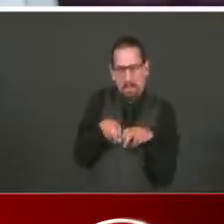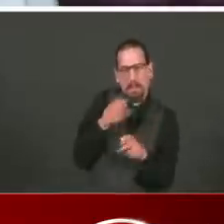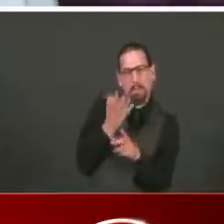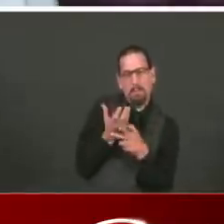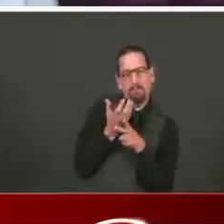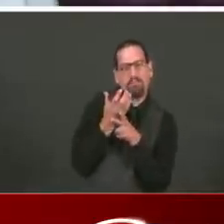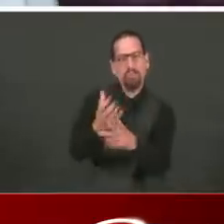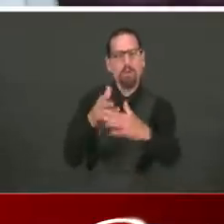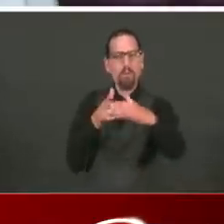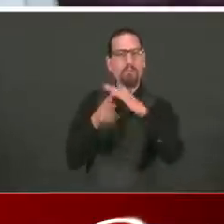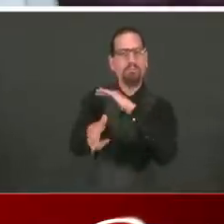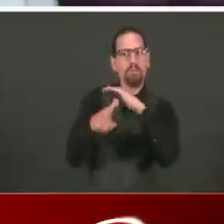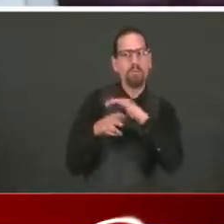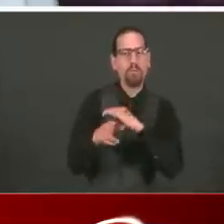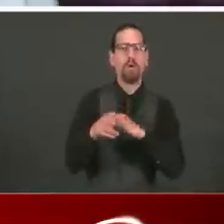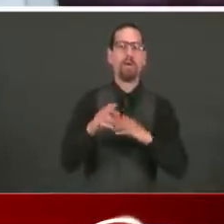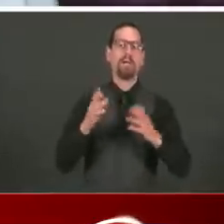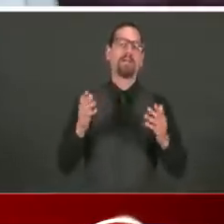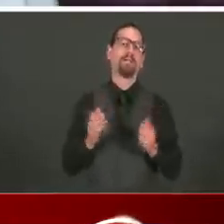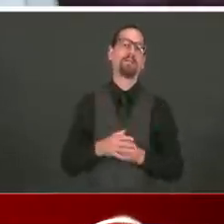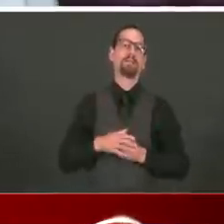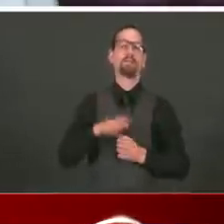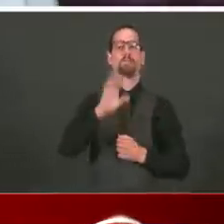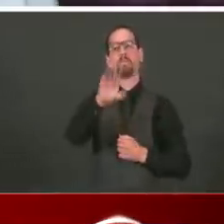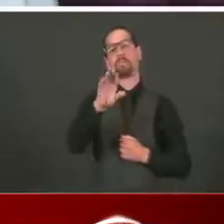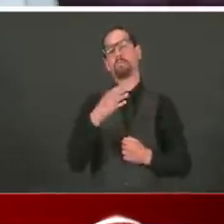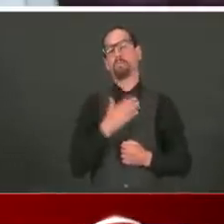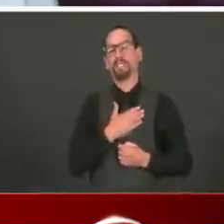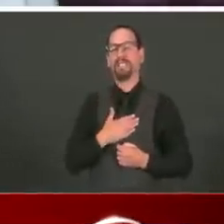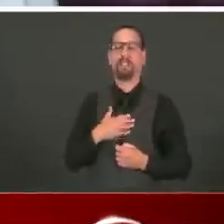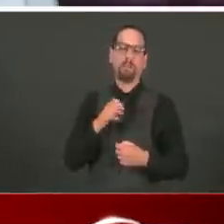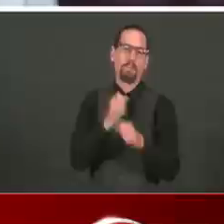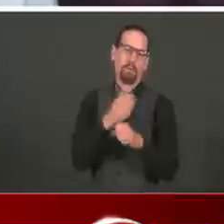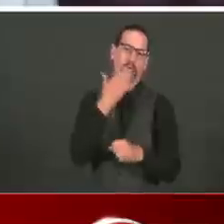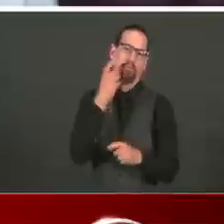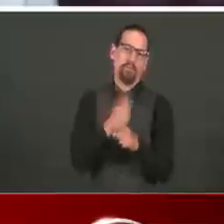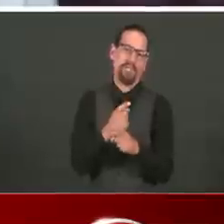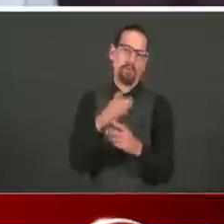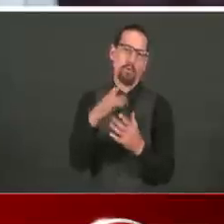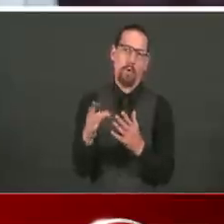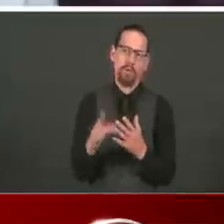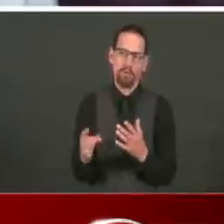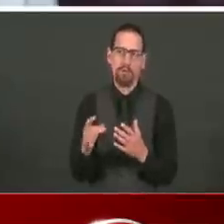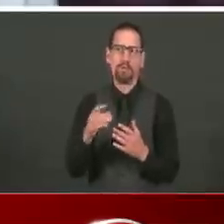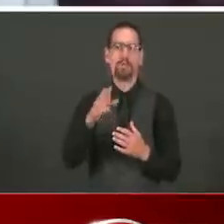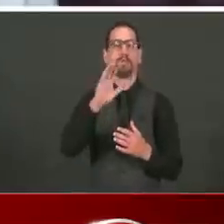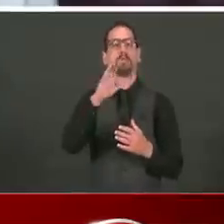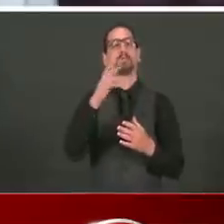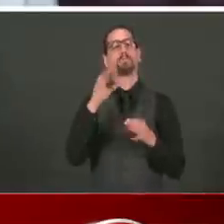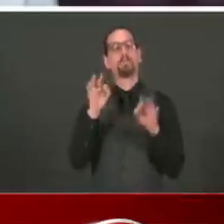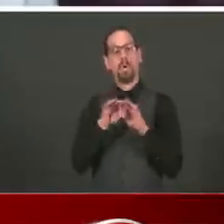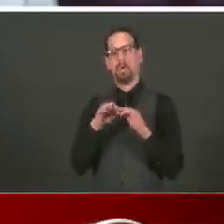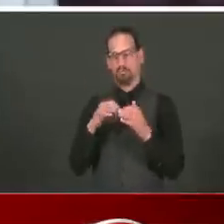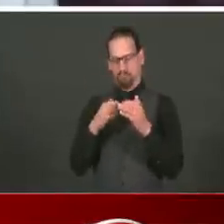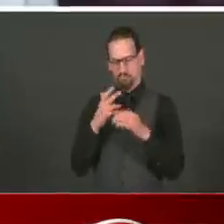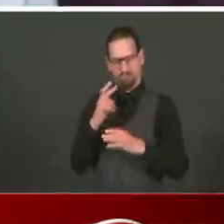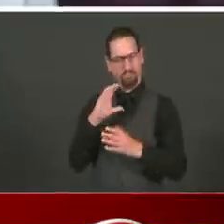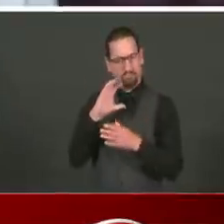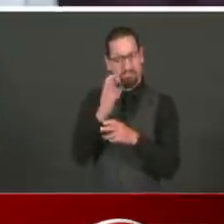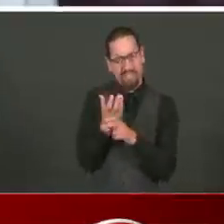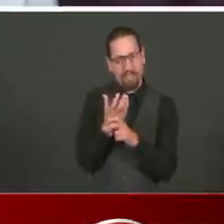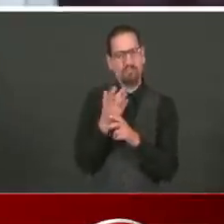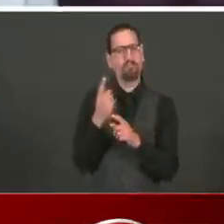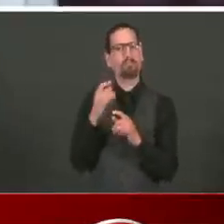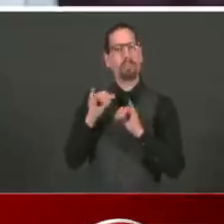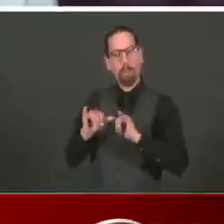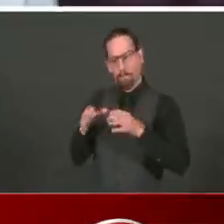choices. If you're going to go to the beach, keep your crowd small. If you go to the beach, it's high tide